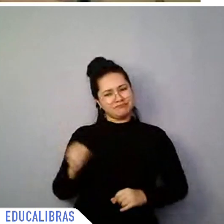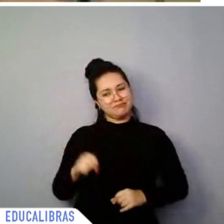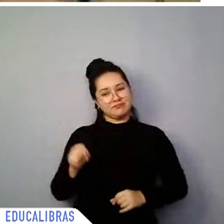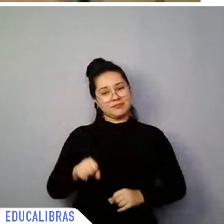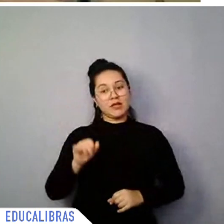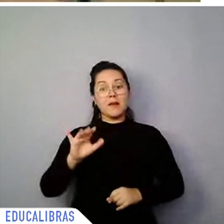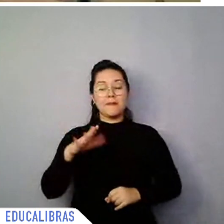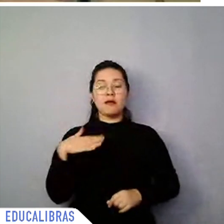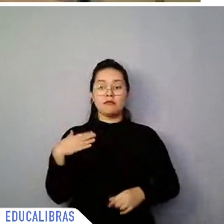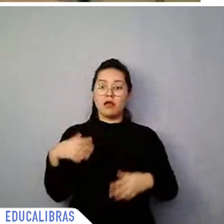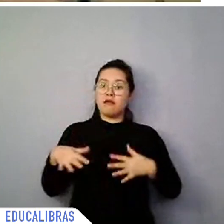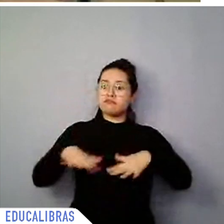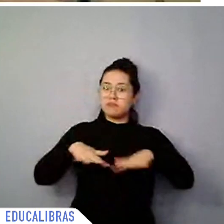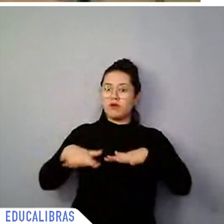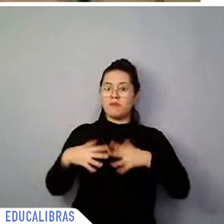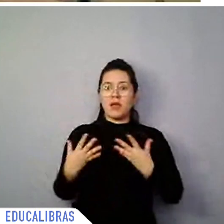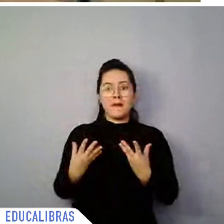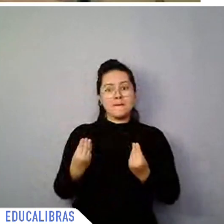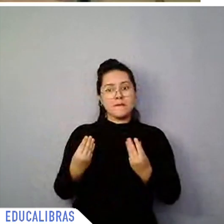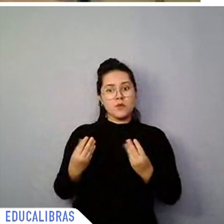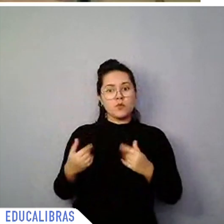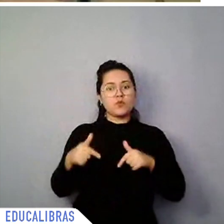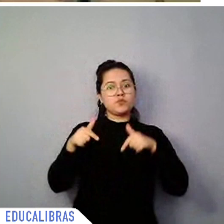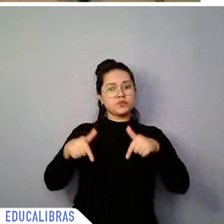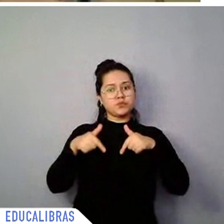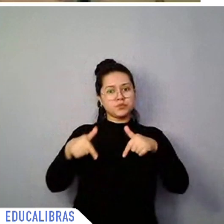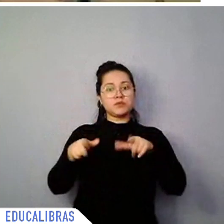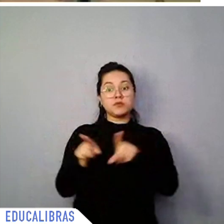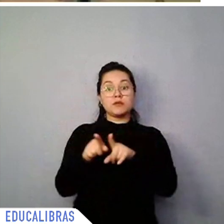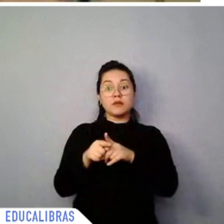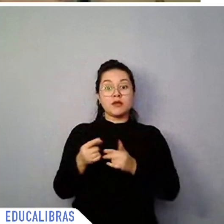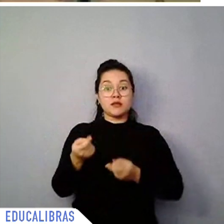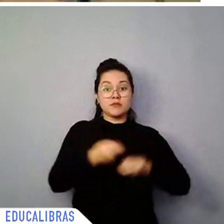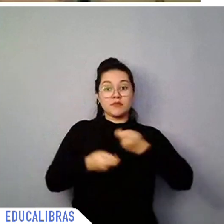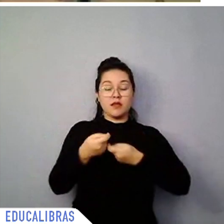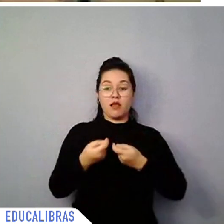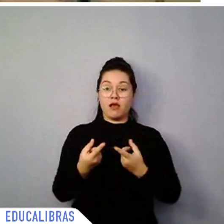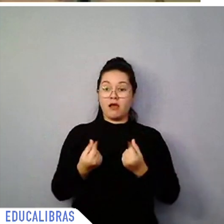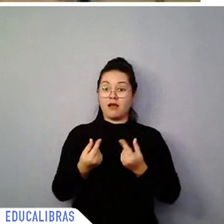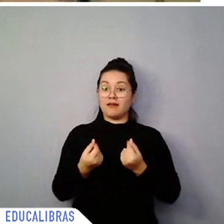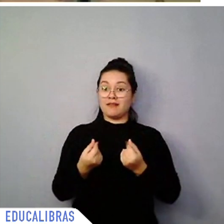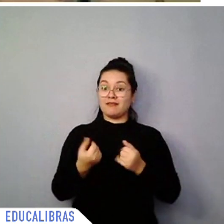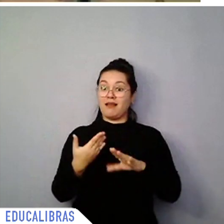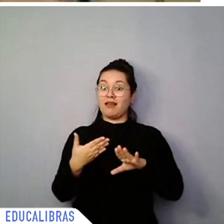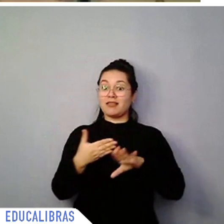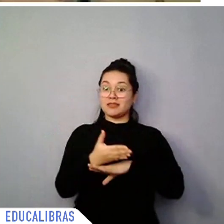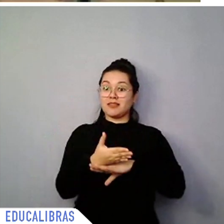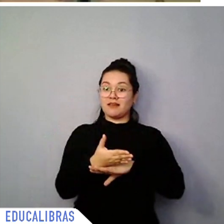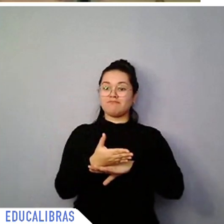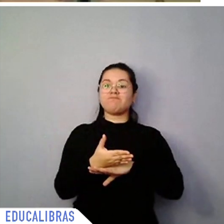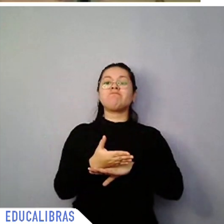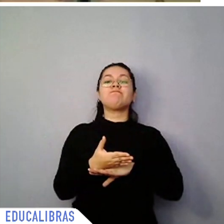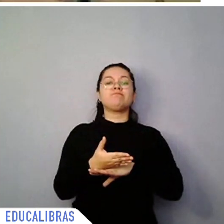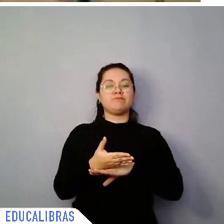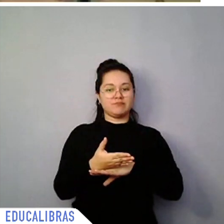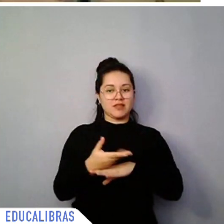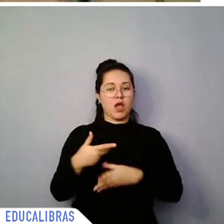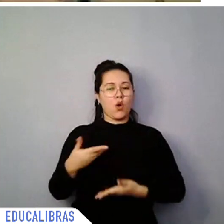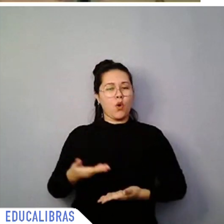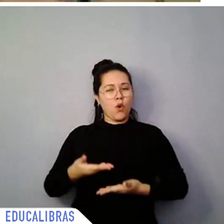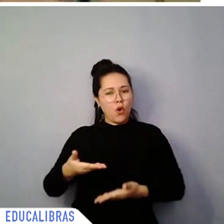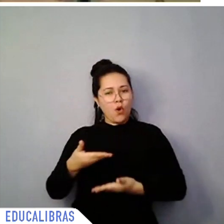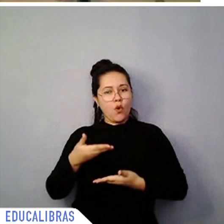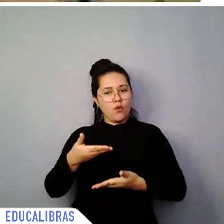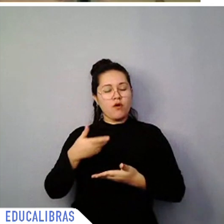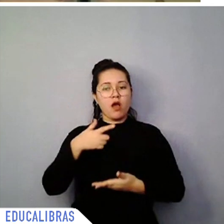strength of women. And another reason for that is now we have the participation of